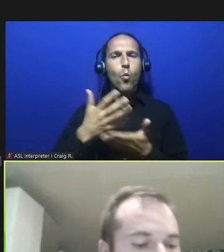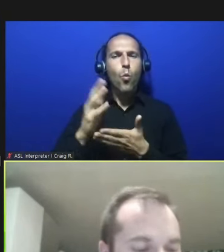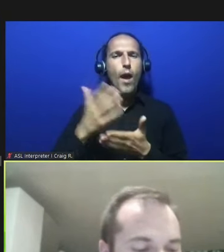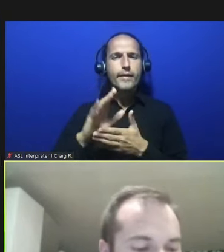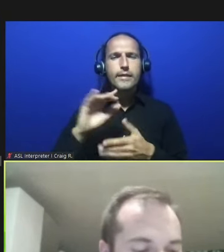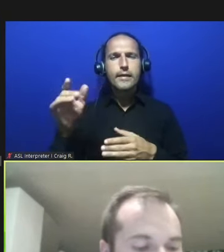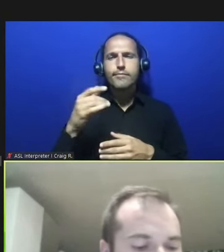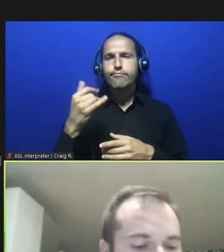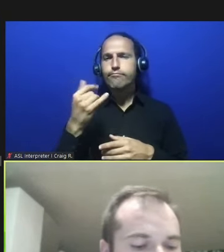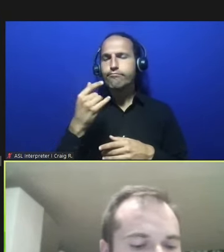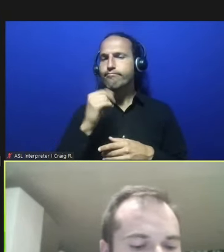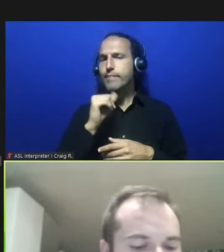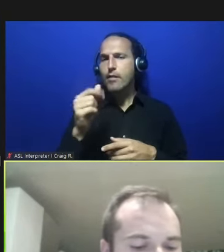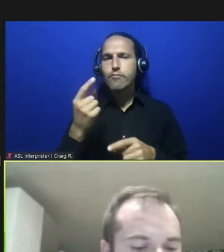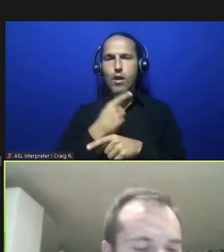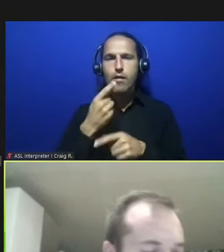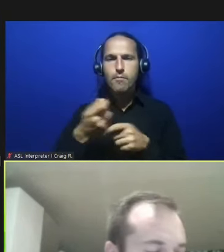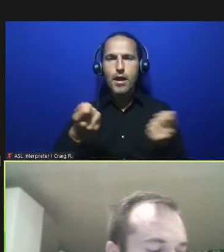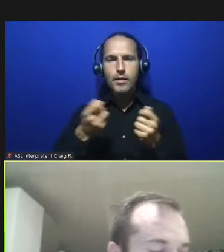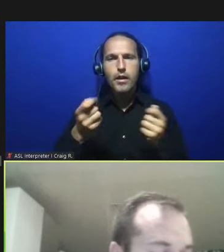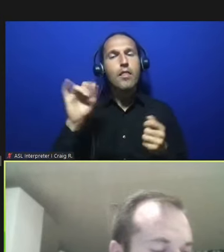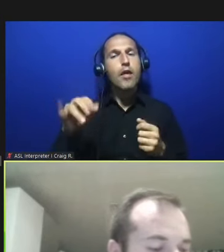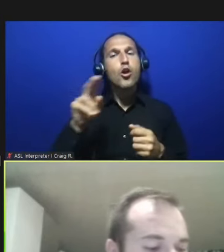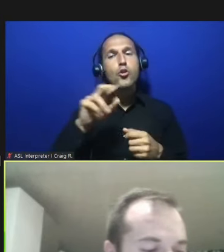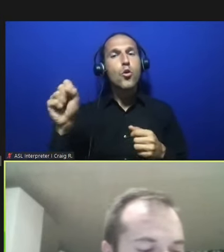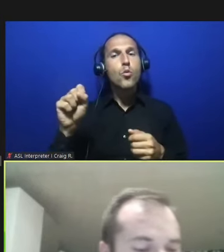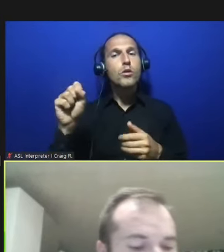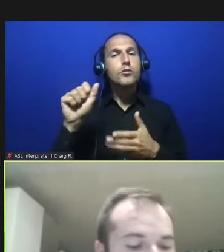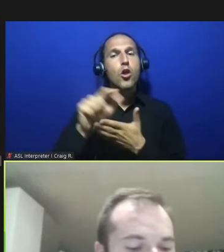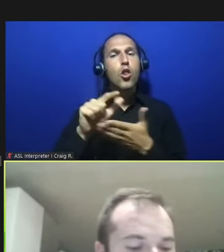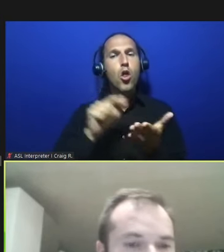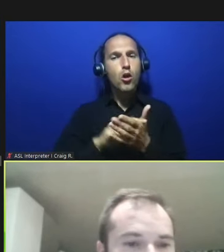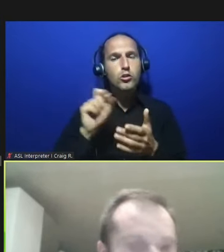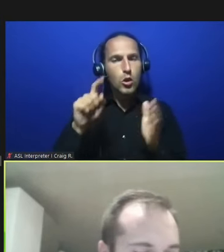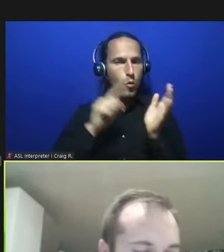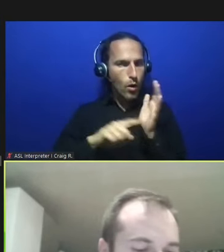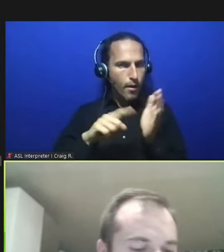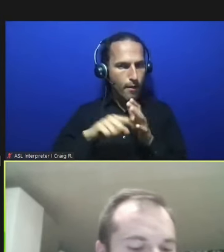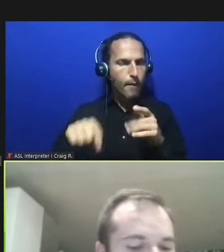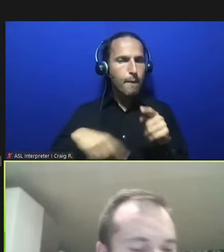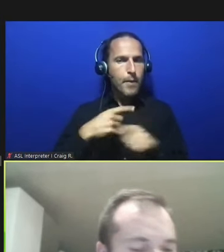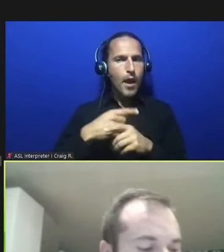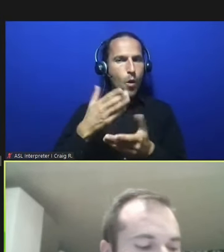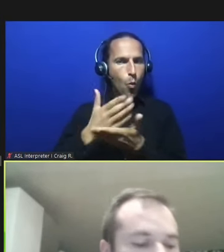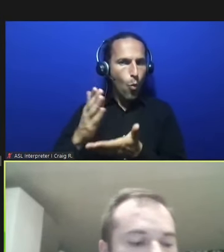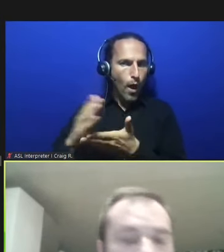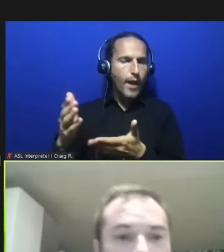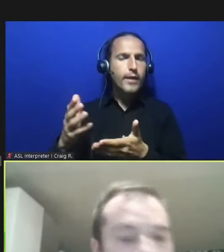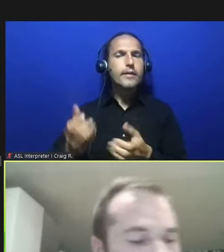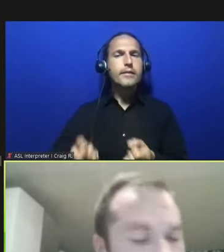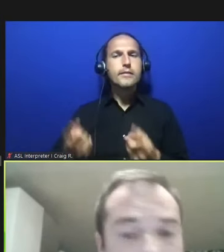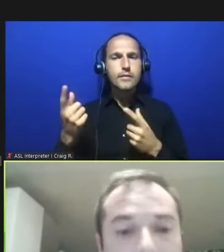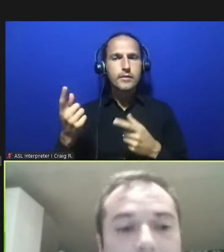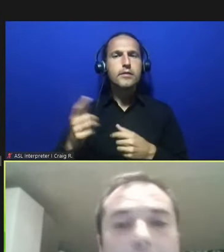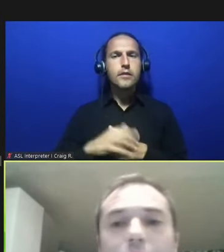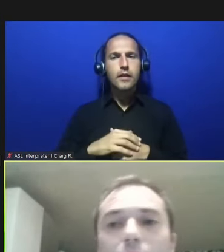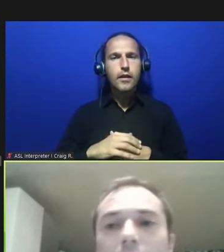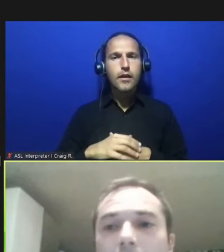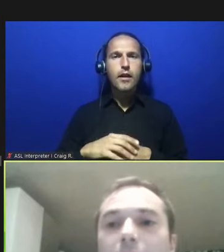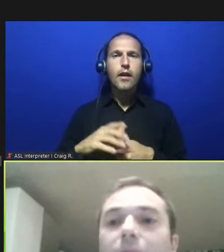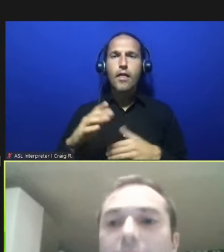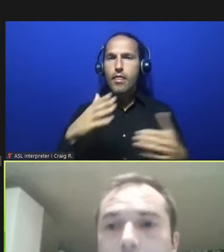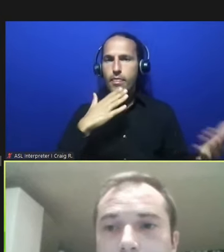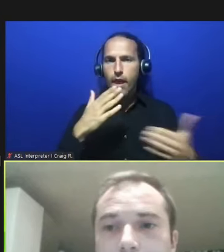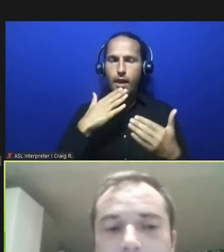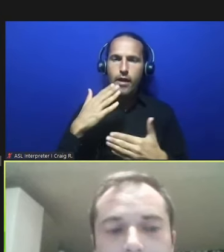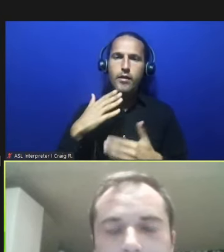think Office of New York State Attorney General should investigate MTA for waste and mismanagement rather than Trump Organization. That is all I